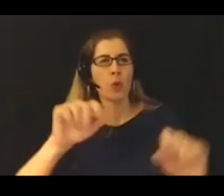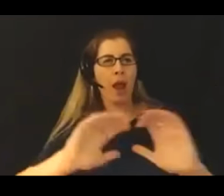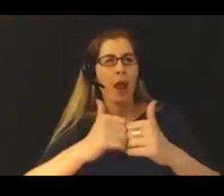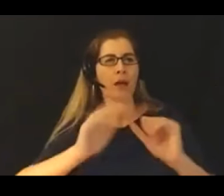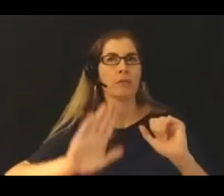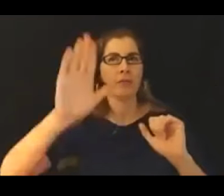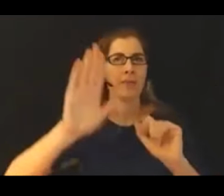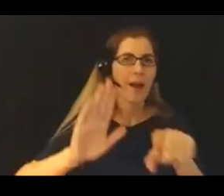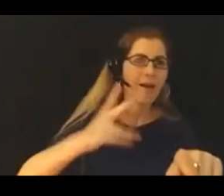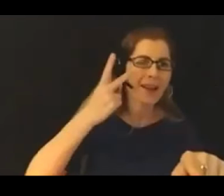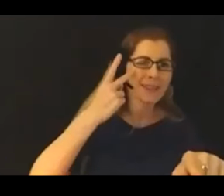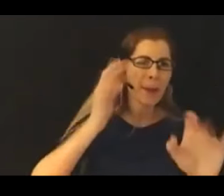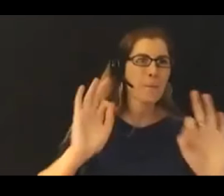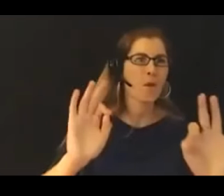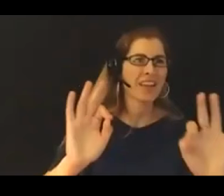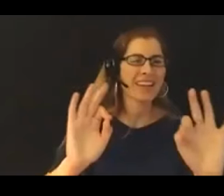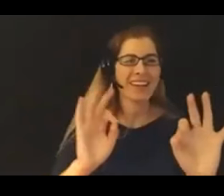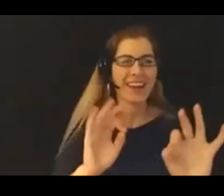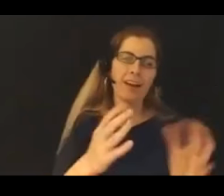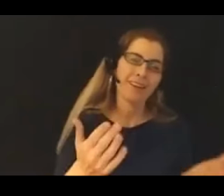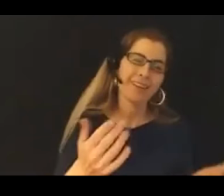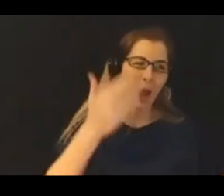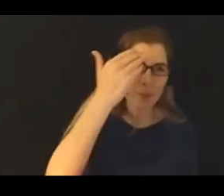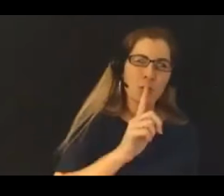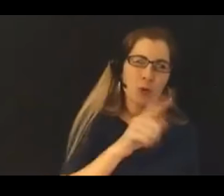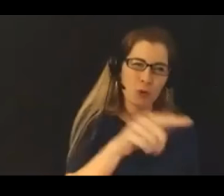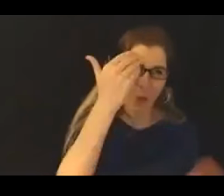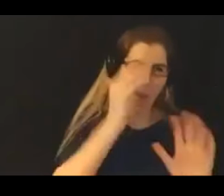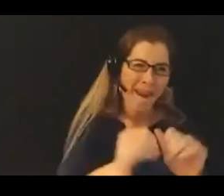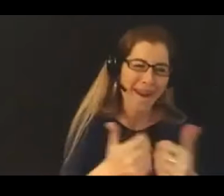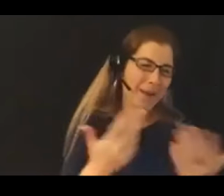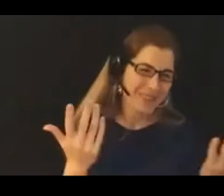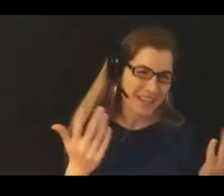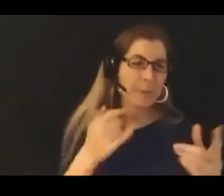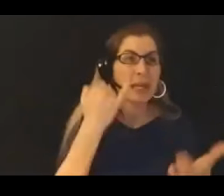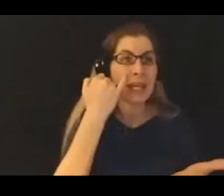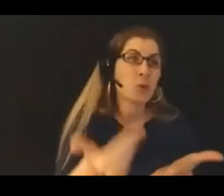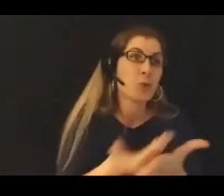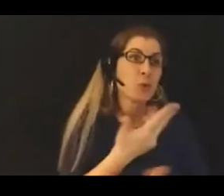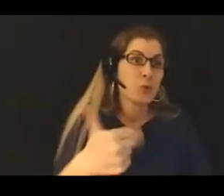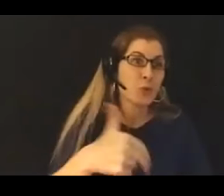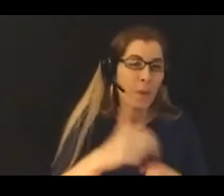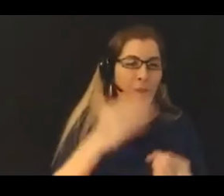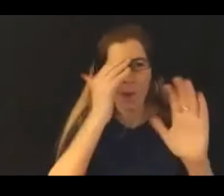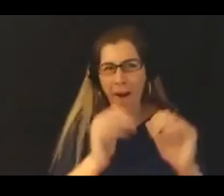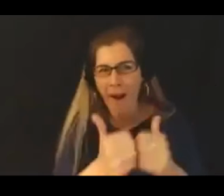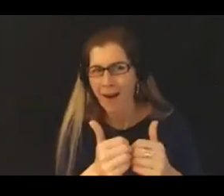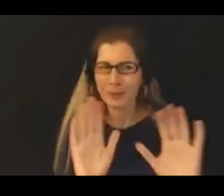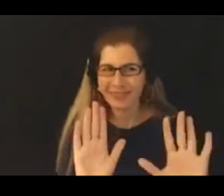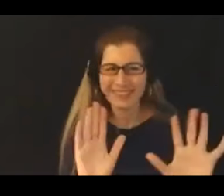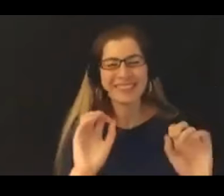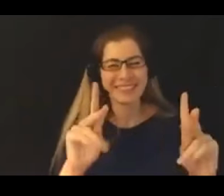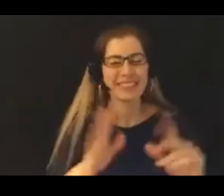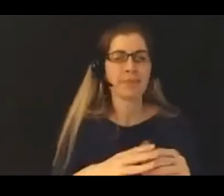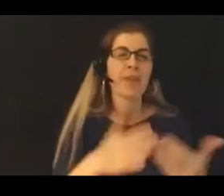fabulous. I see the hands going up. I'm sure you guys are used to this by now, but any of those who are new to it, I just want to make sure you got this. So